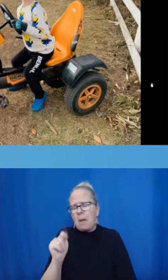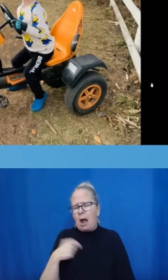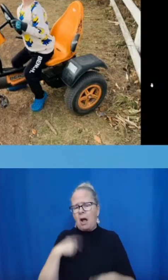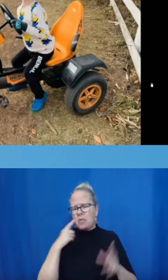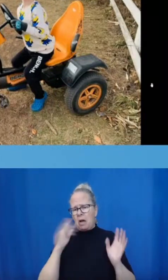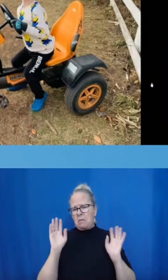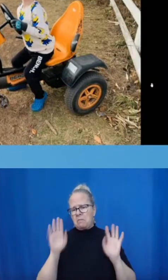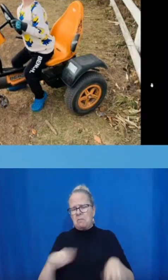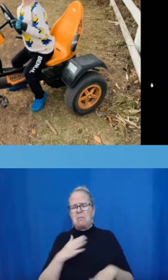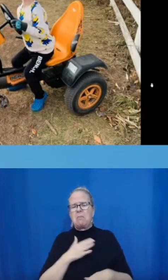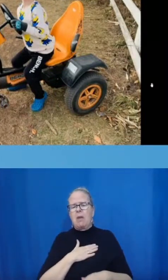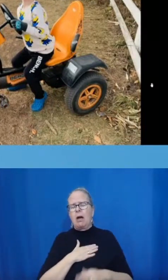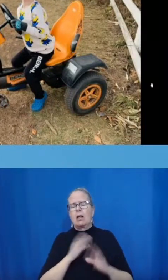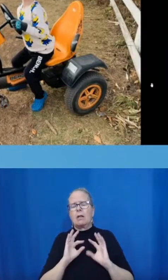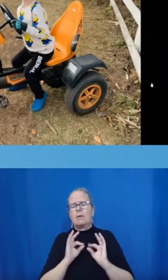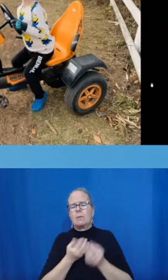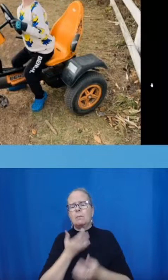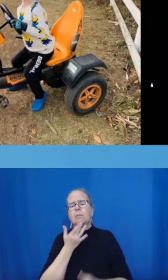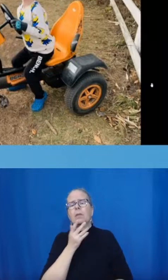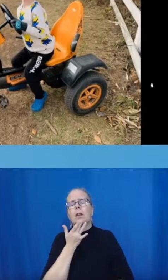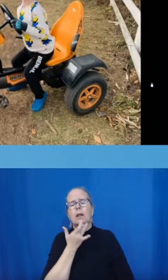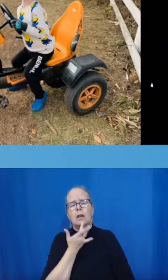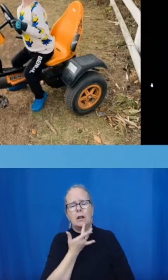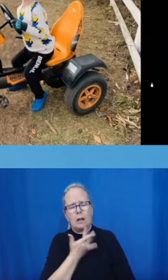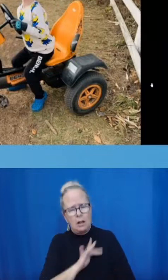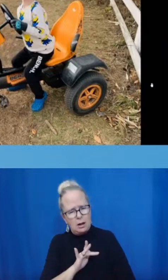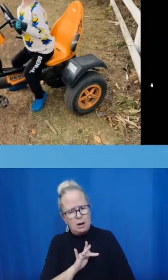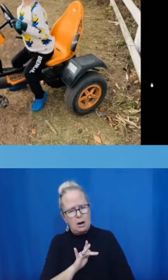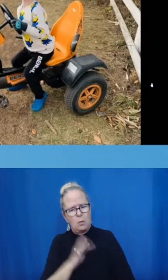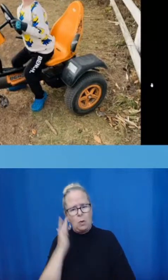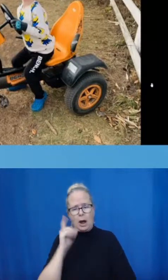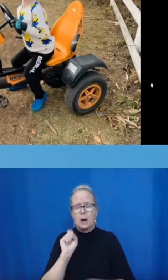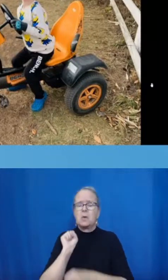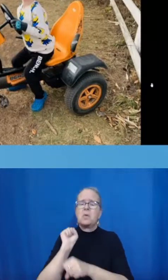is not, I think, hundreds of